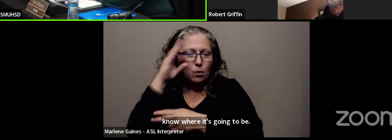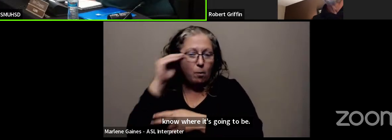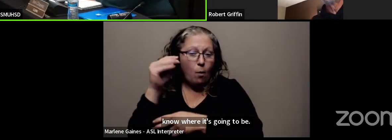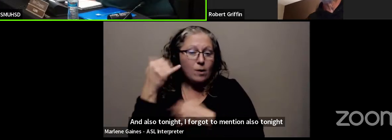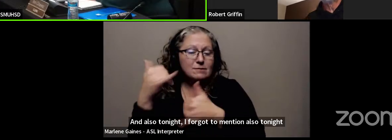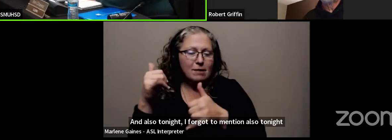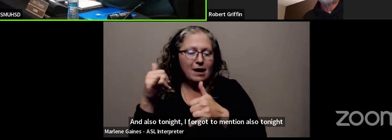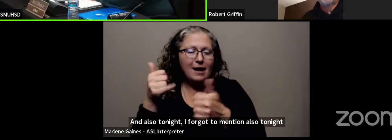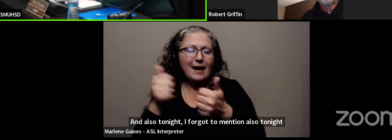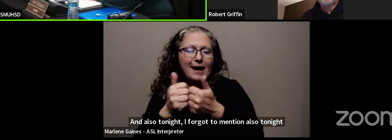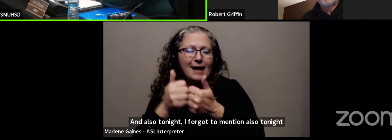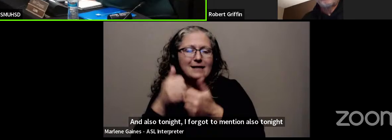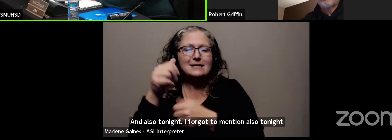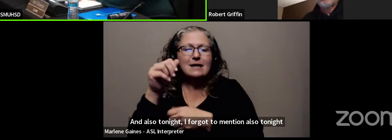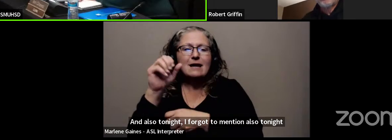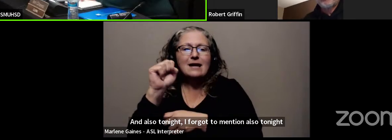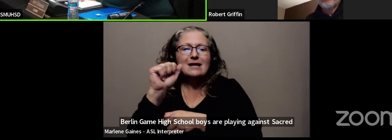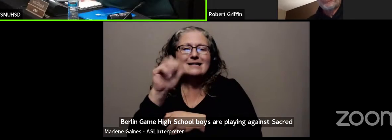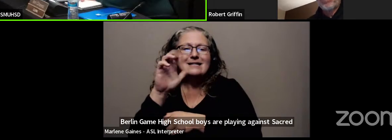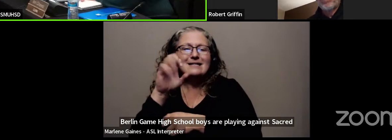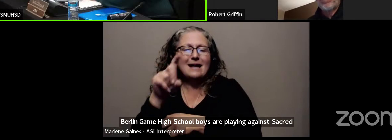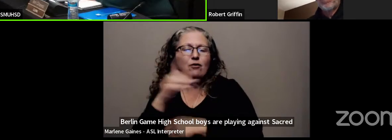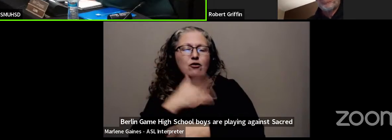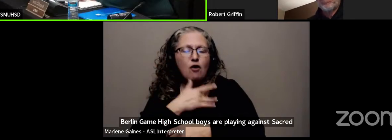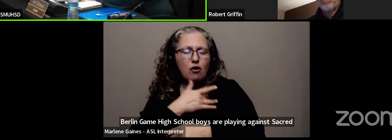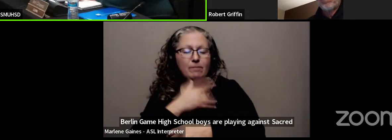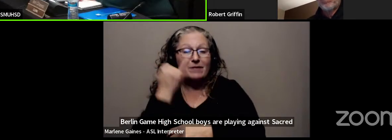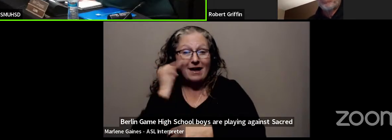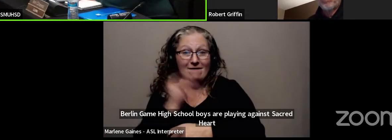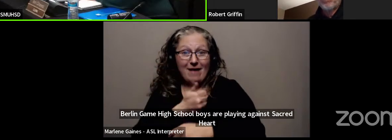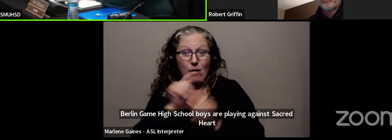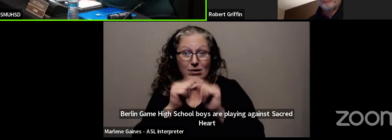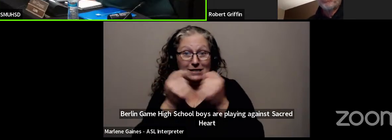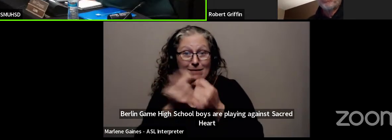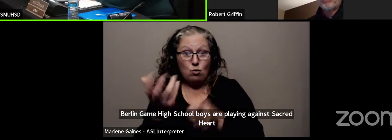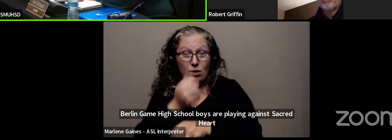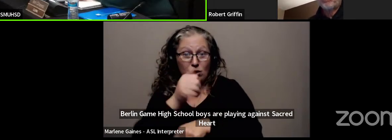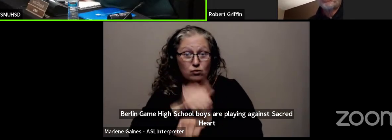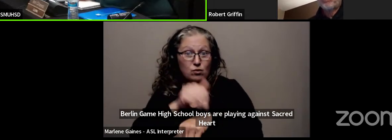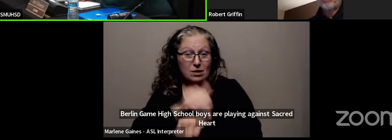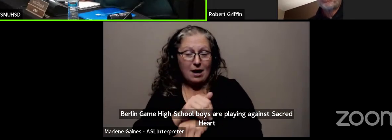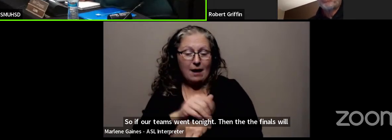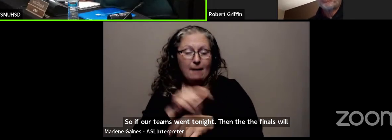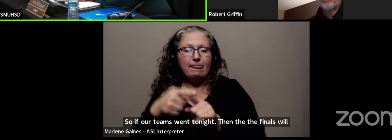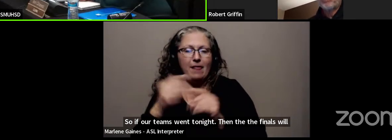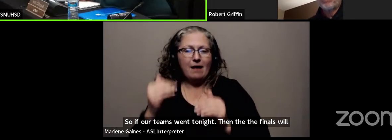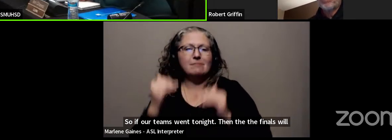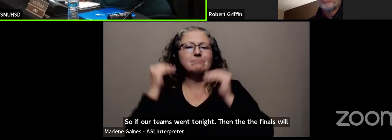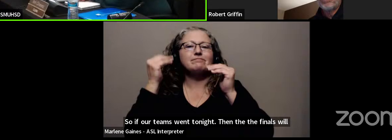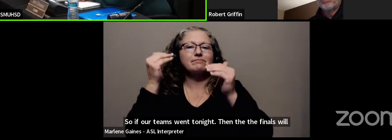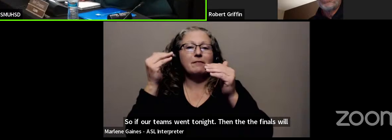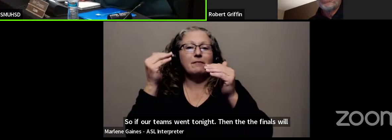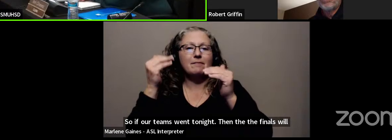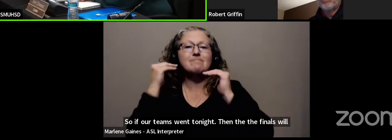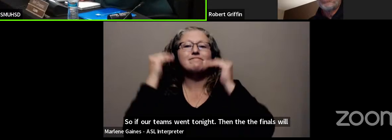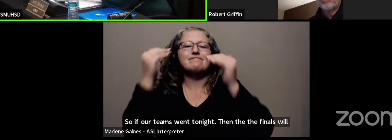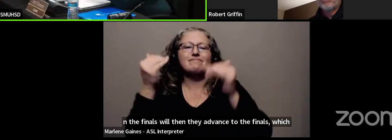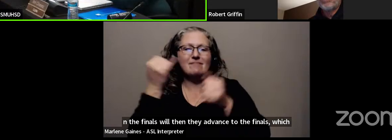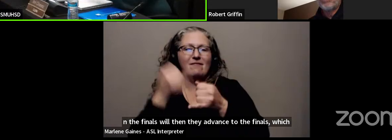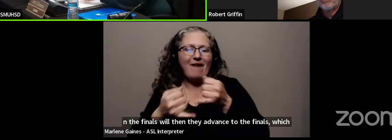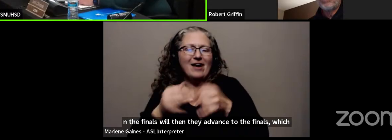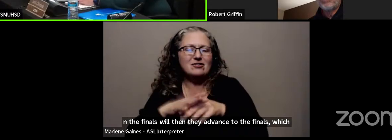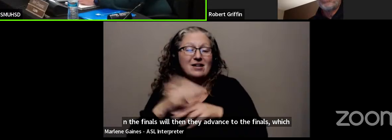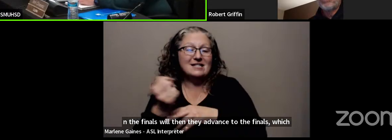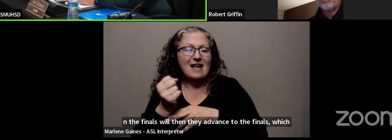against Sacred Heart. So if our teams win tonight, then the finals will, then they advance to the finals, which is Saturday. And that's a huge deal. So we